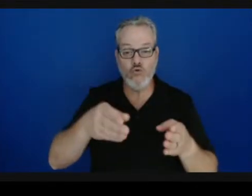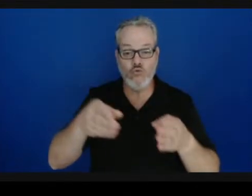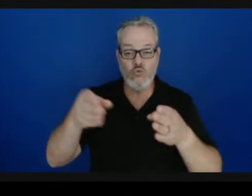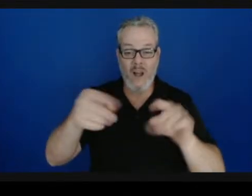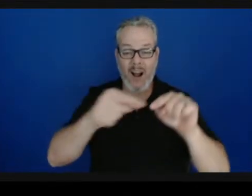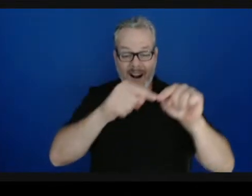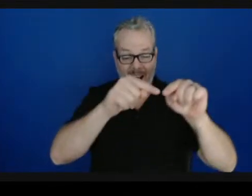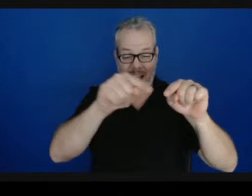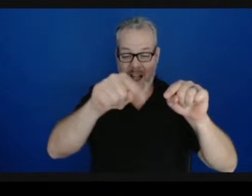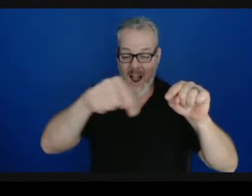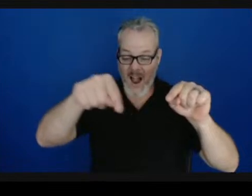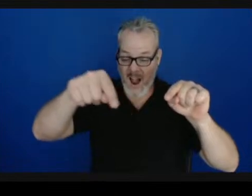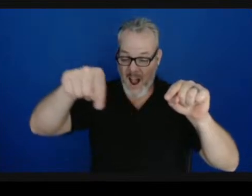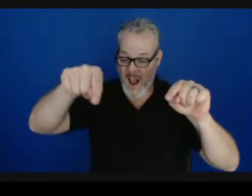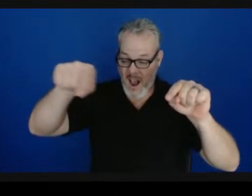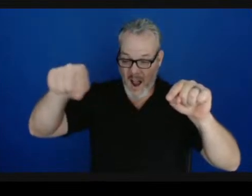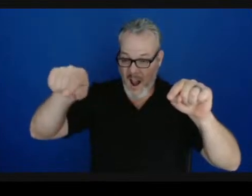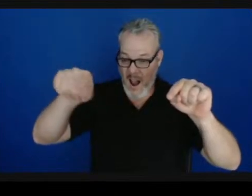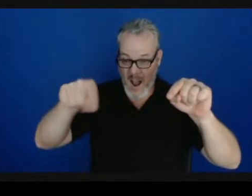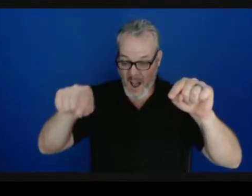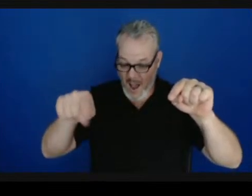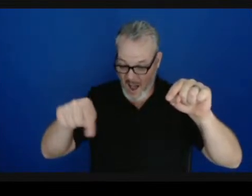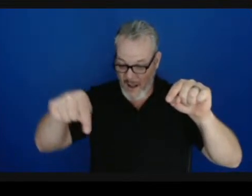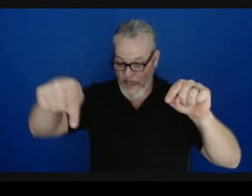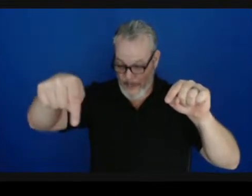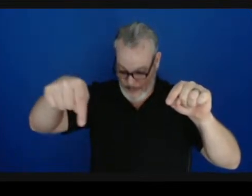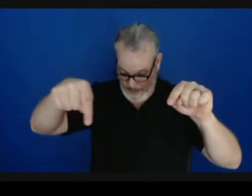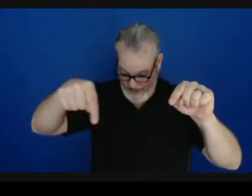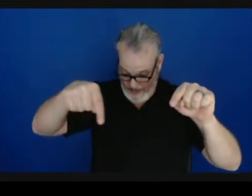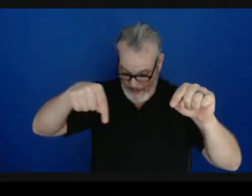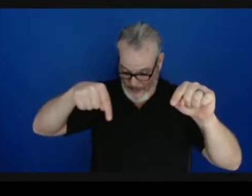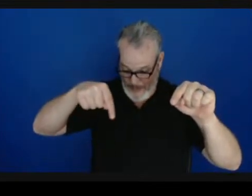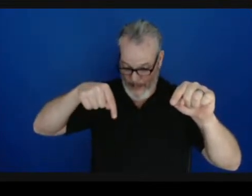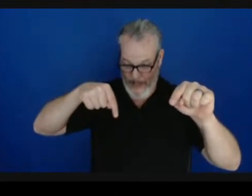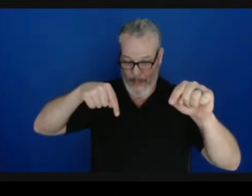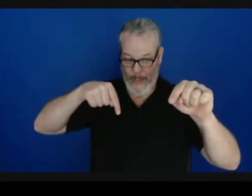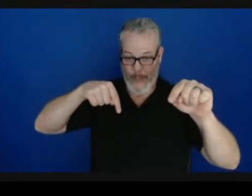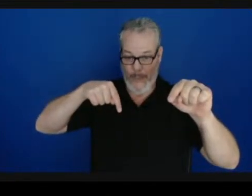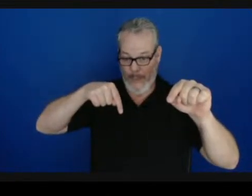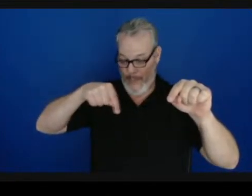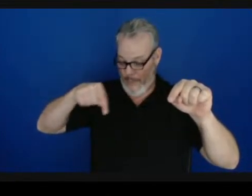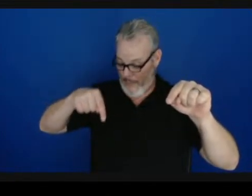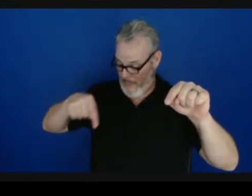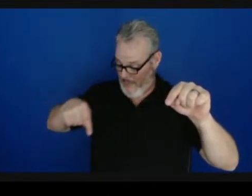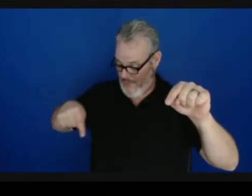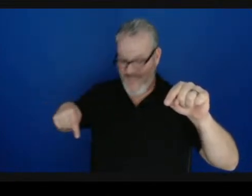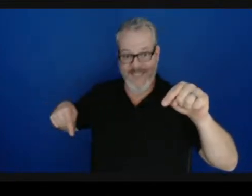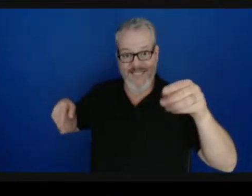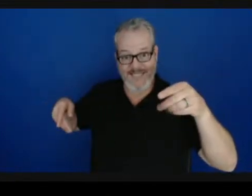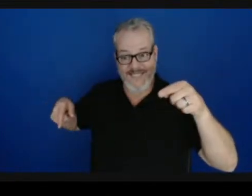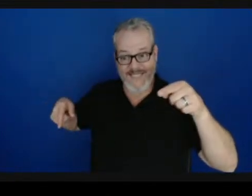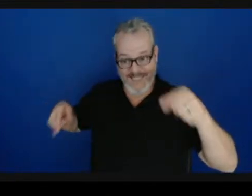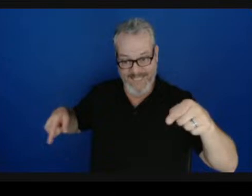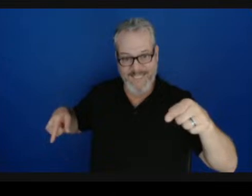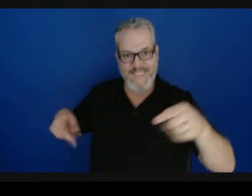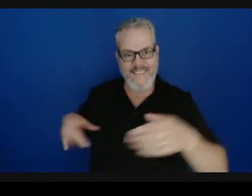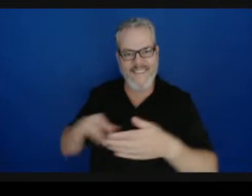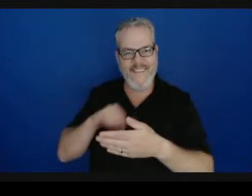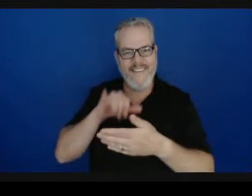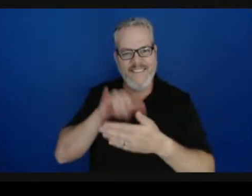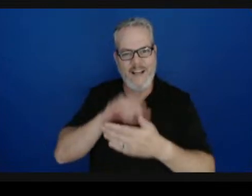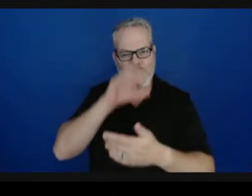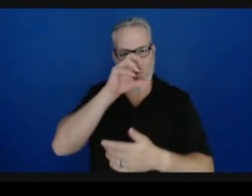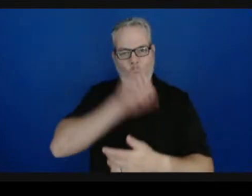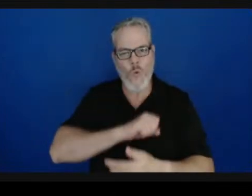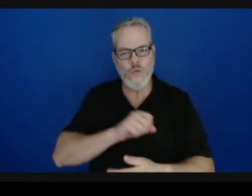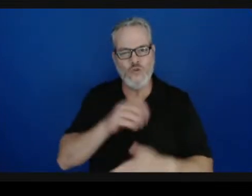this lava flow, kind of cut across like through there, more or less something like that, and comes out like this and keeps going off that way.